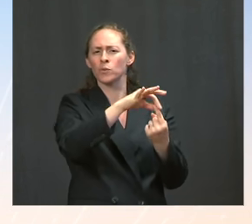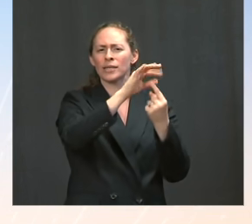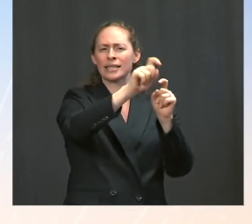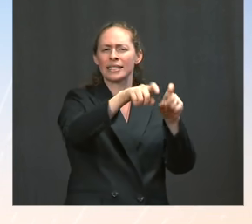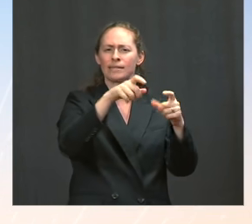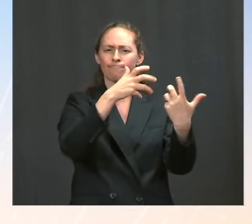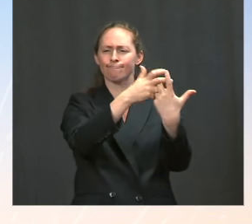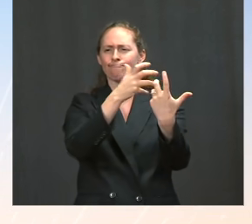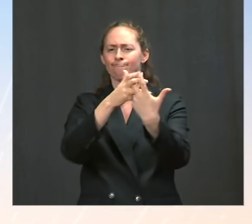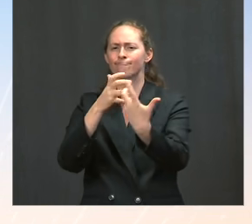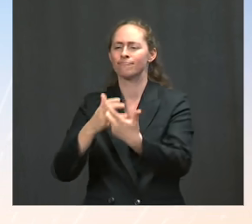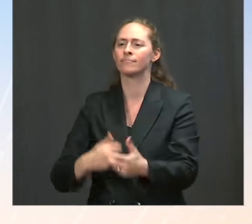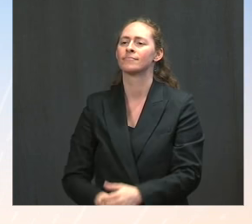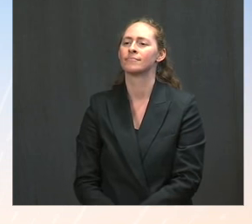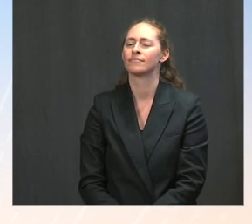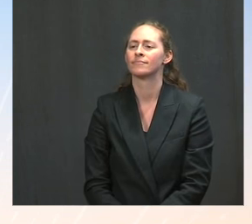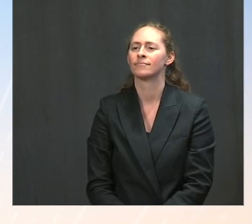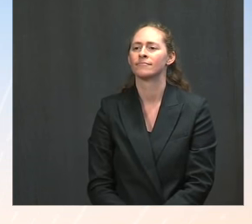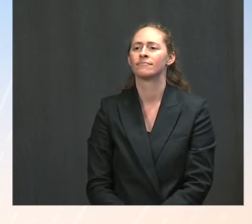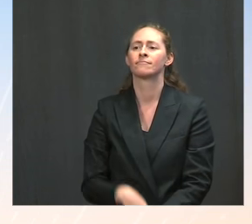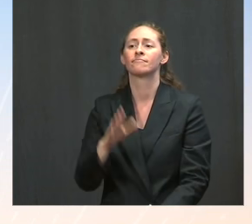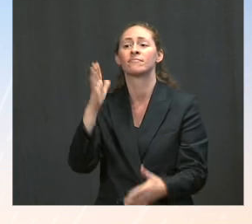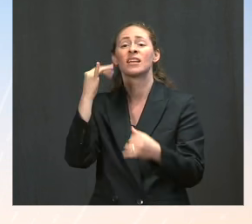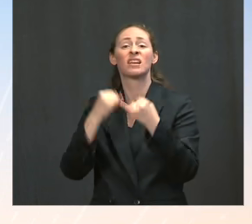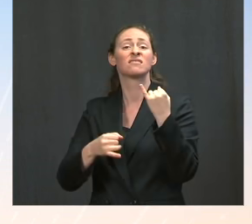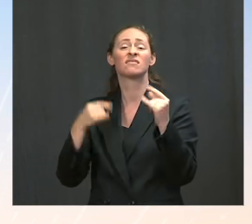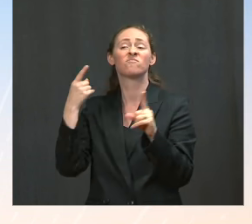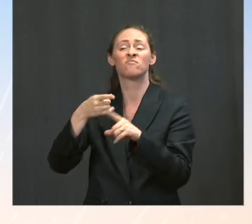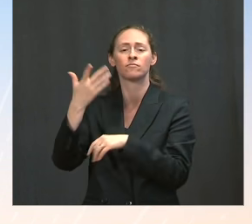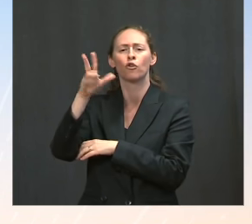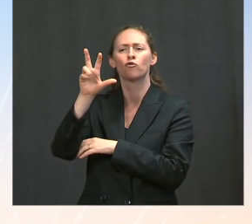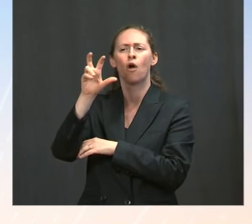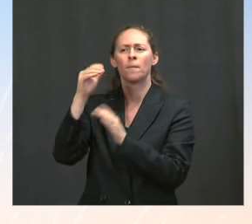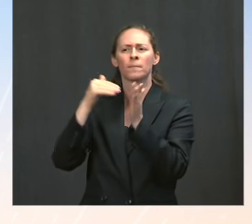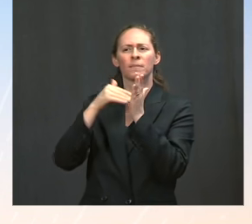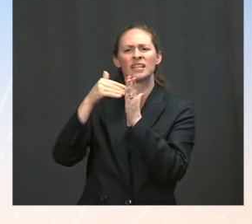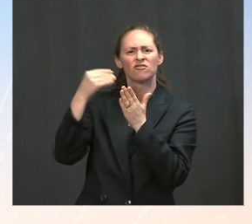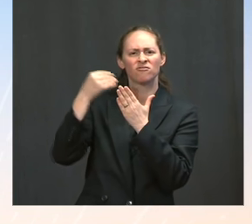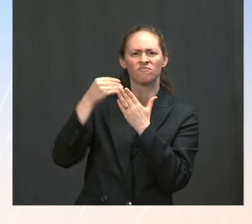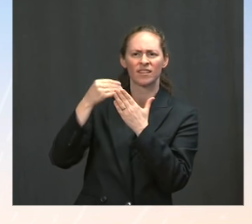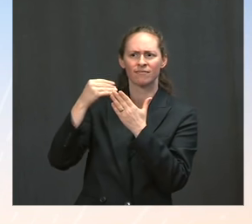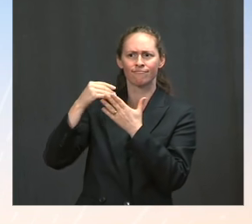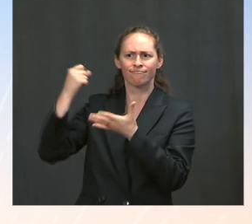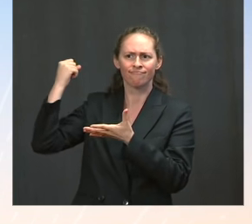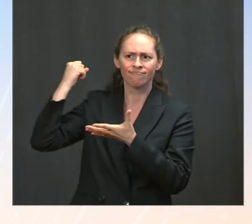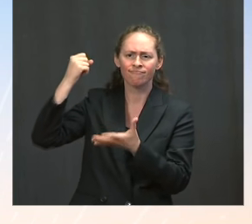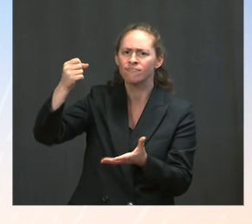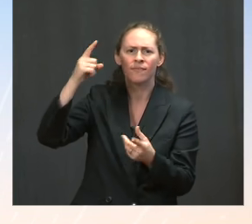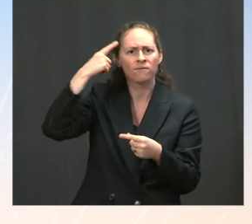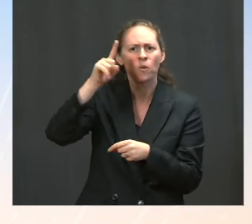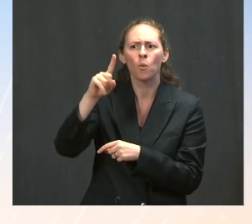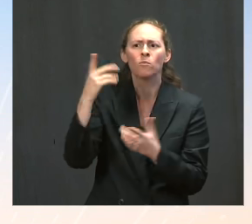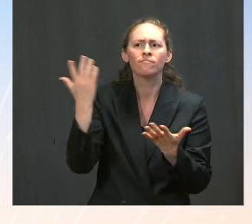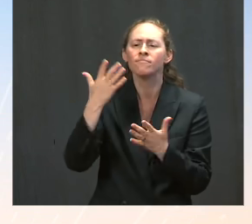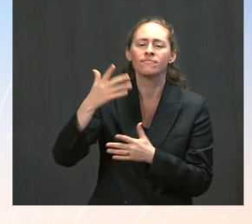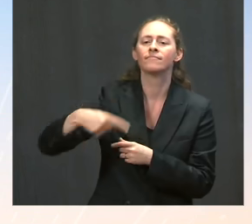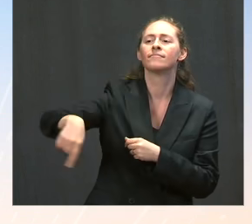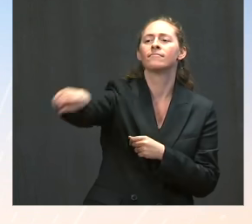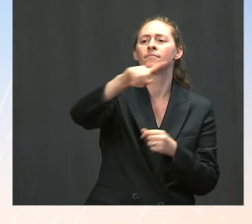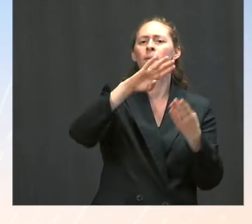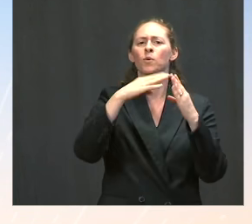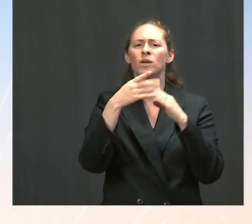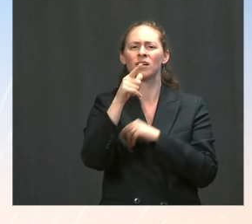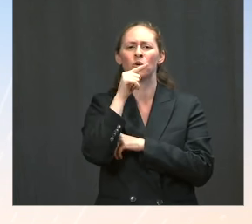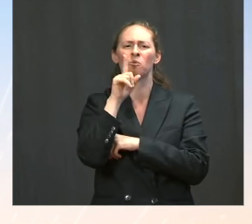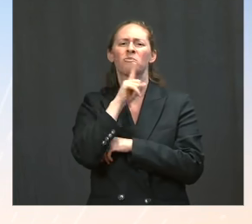million commitment to invest in economic development in coal-affected communities. We believe